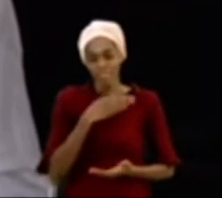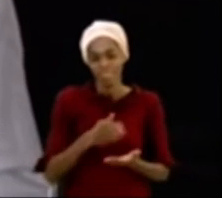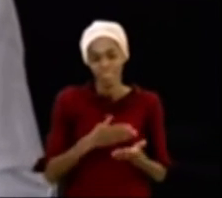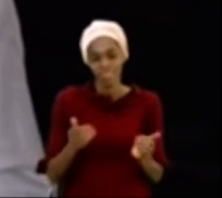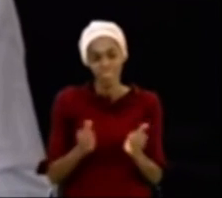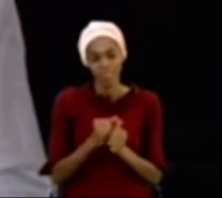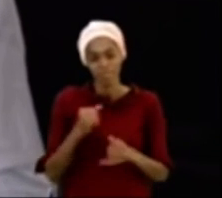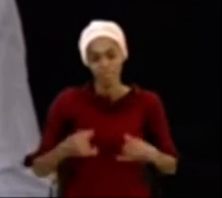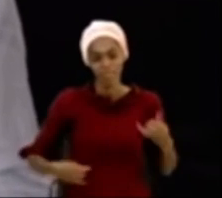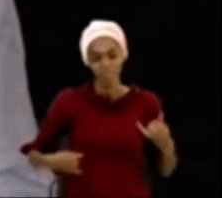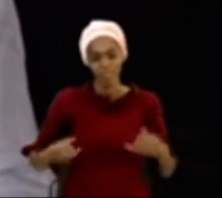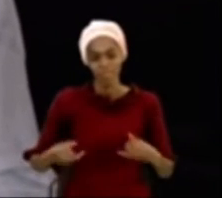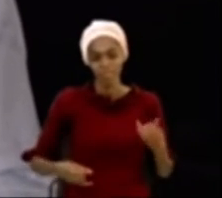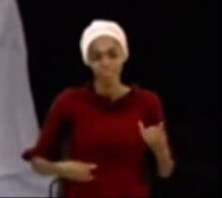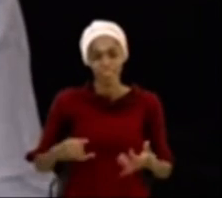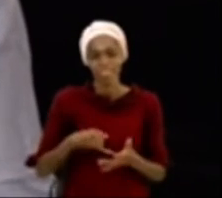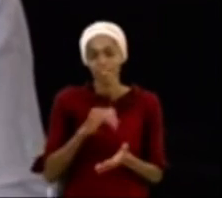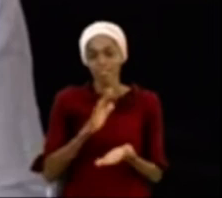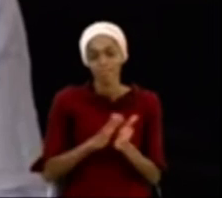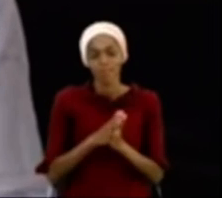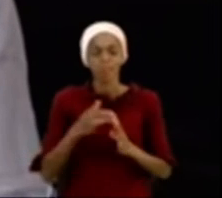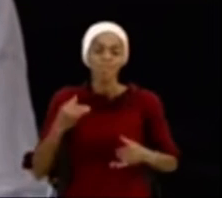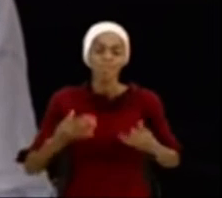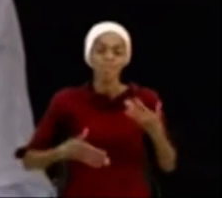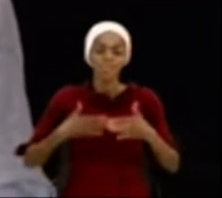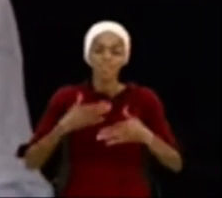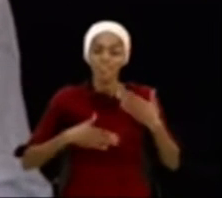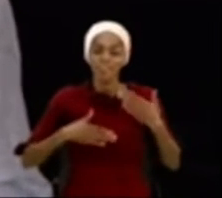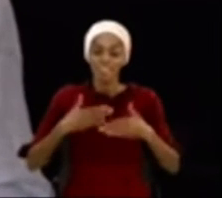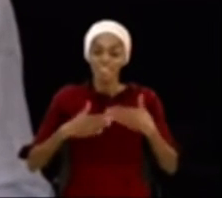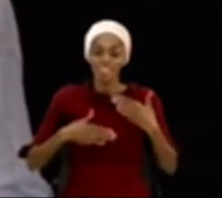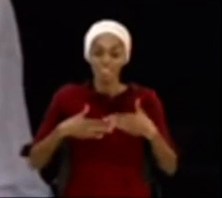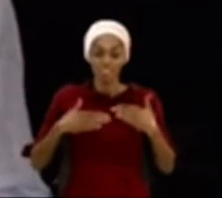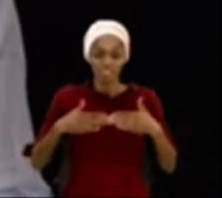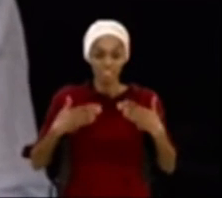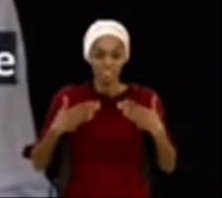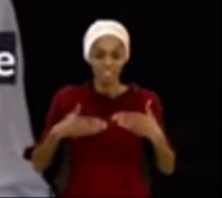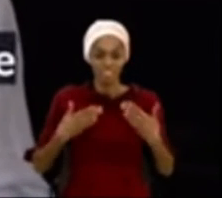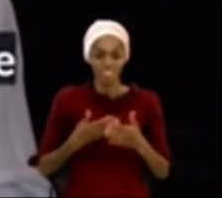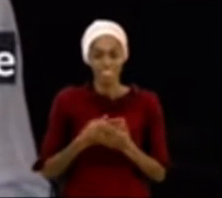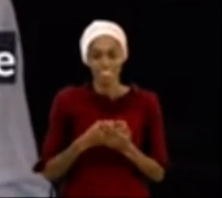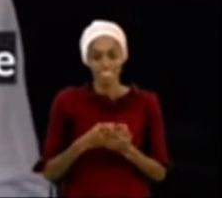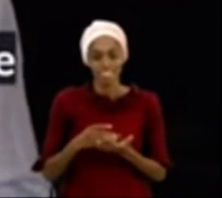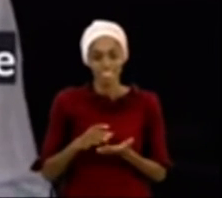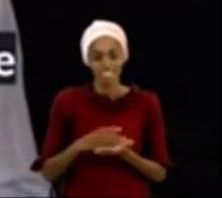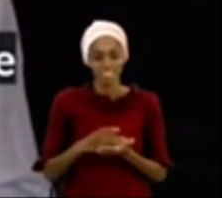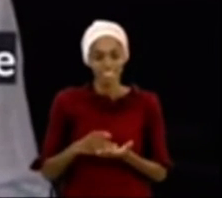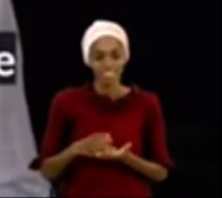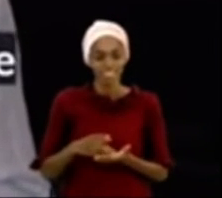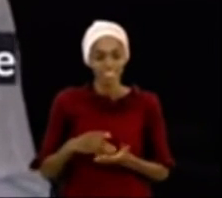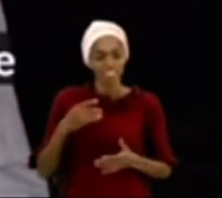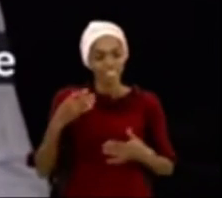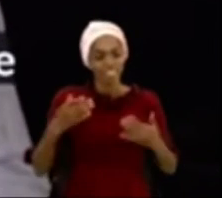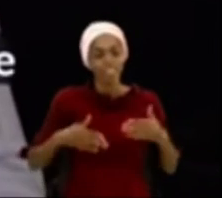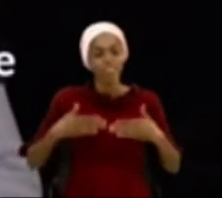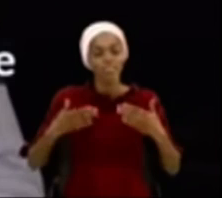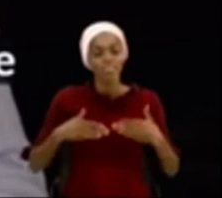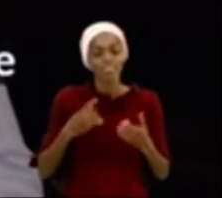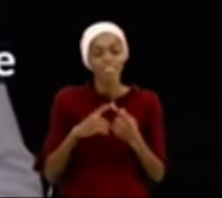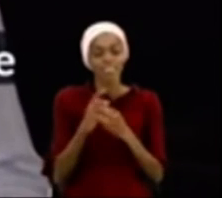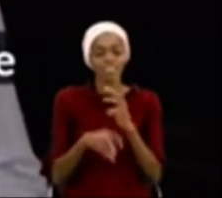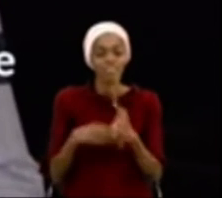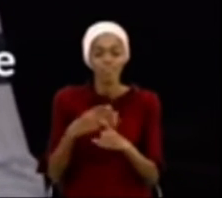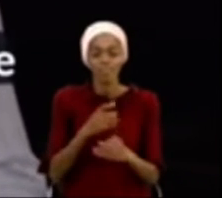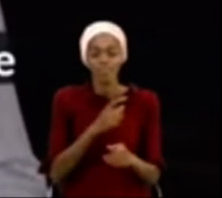that's, joy to the world, the Lord is come. Let's sing